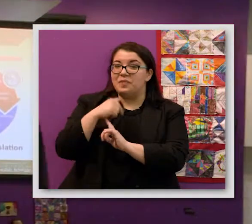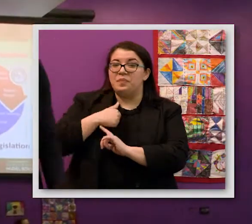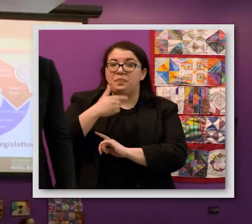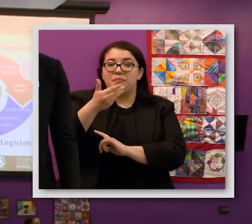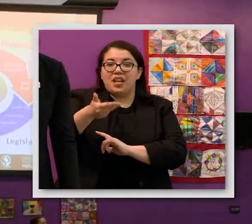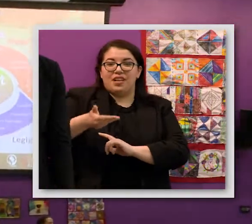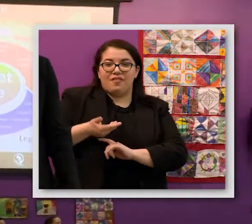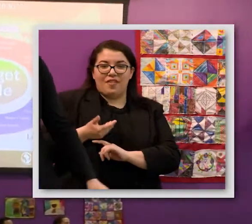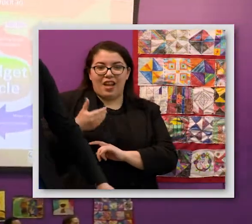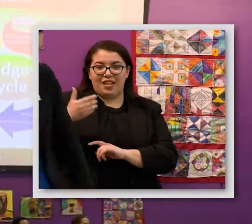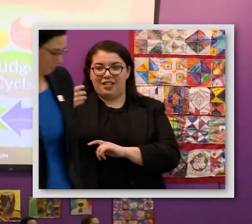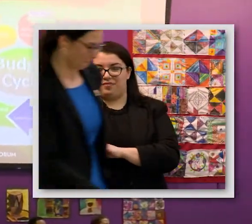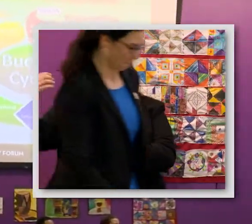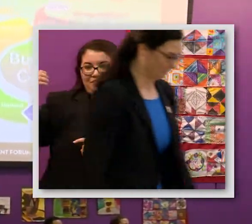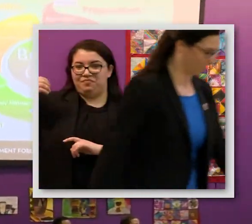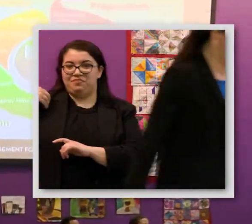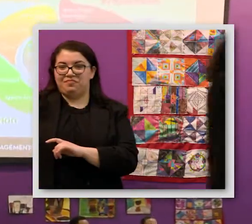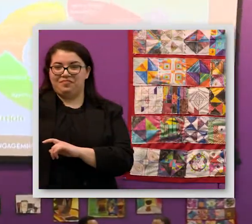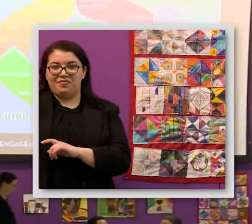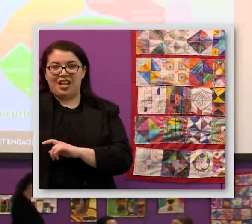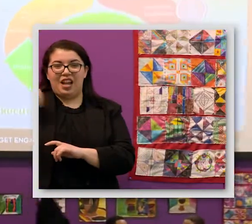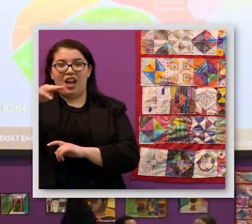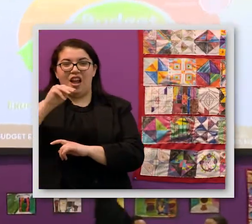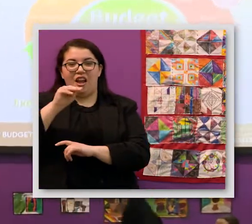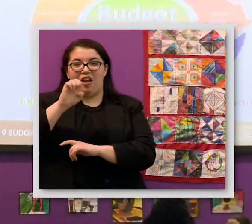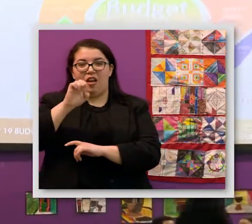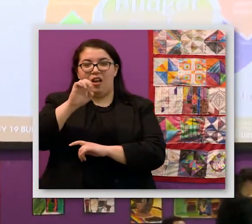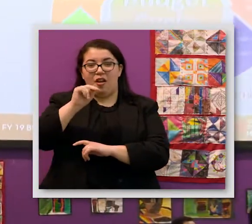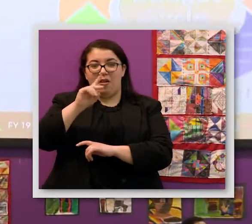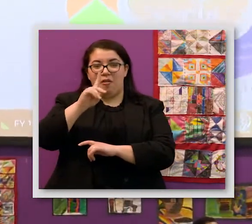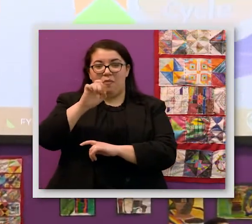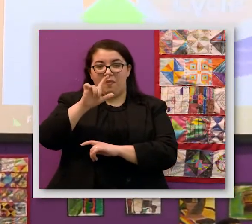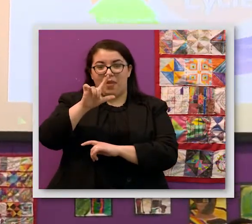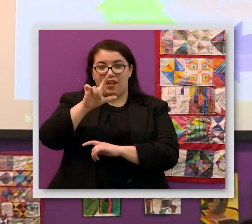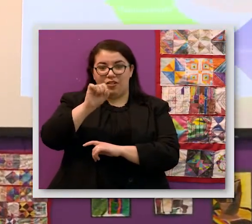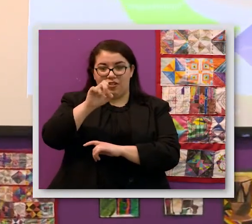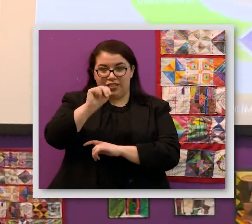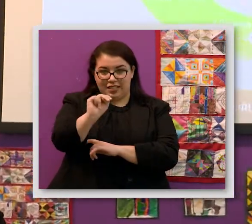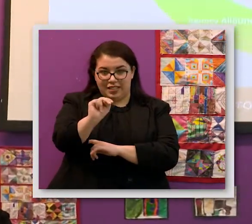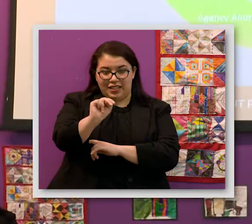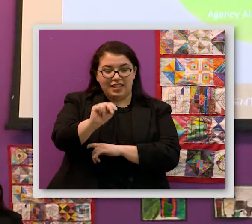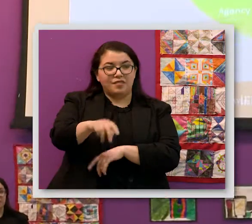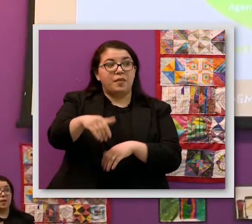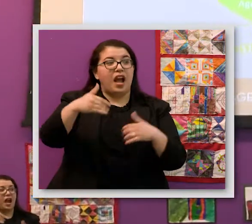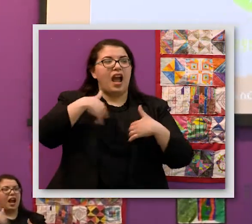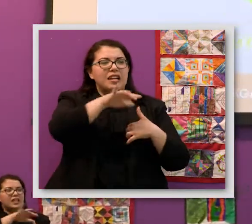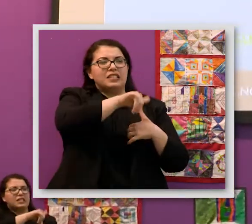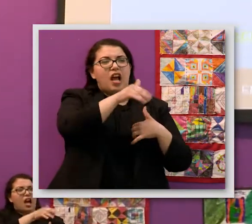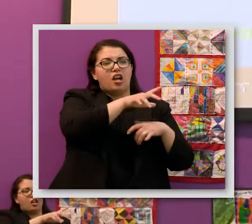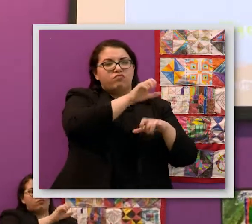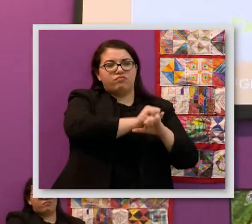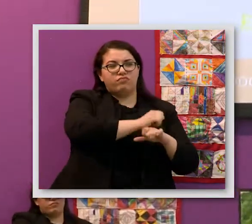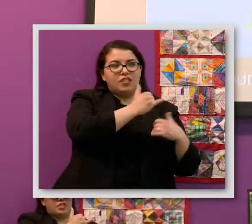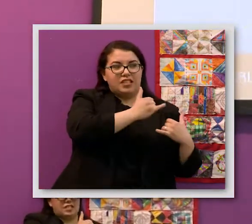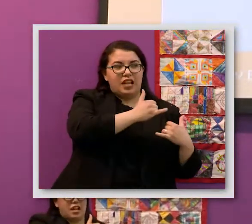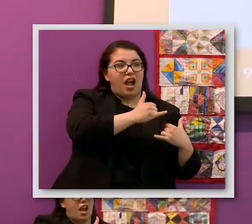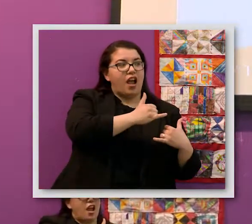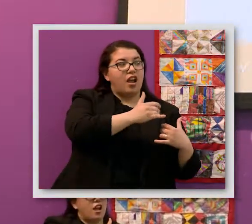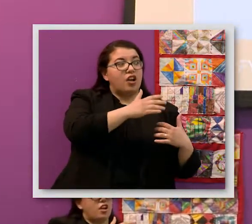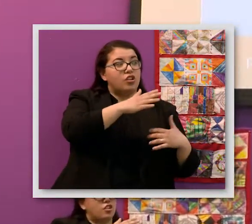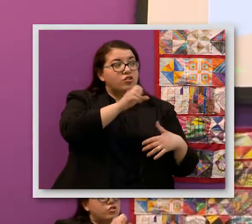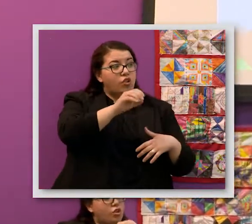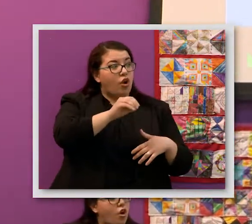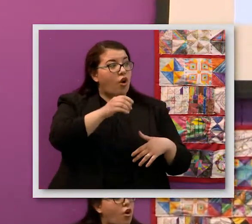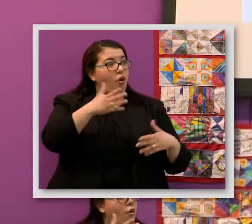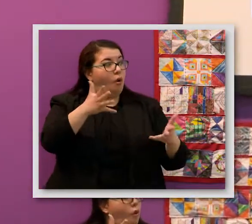Chairman Mendelson to come, and I know that he has to get to another engagement. But now that he's